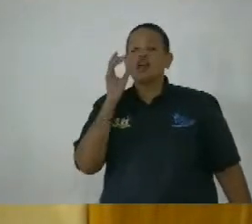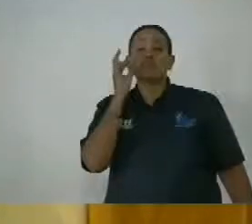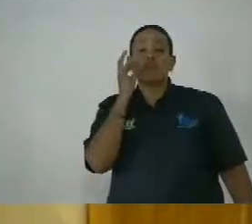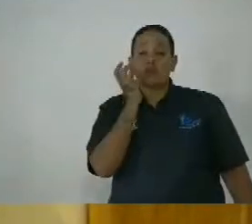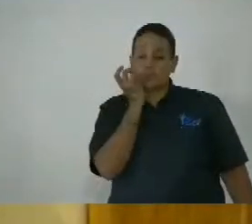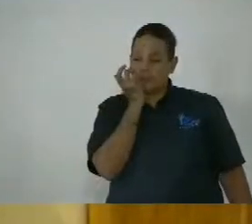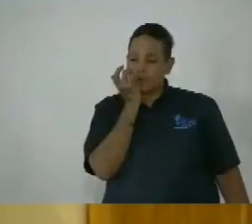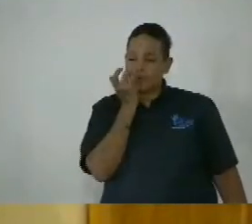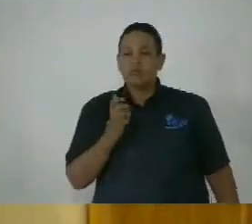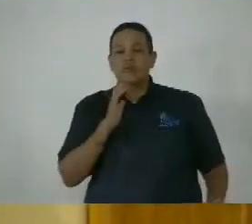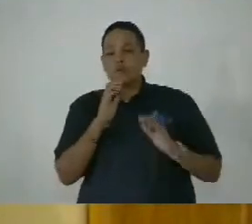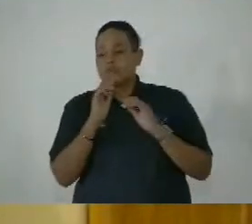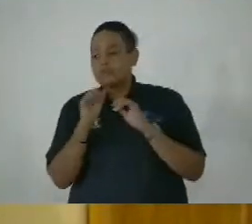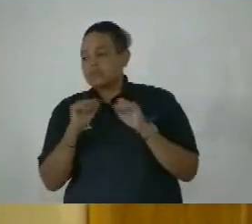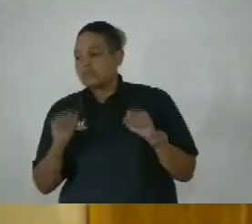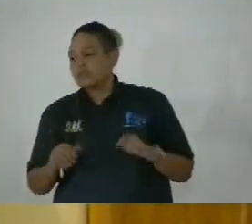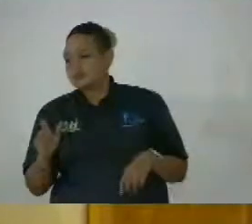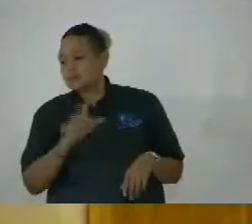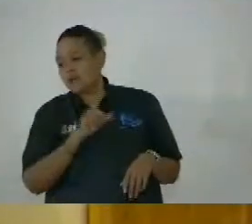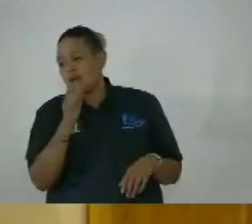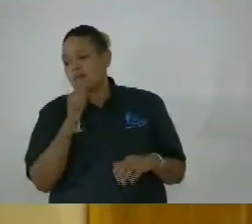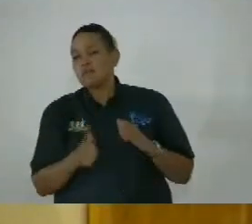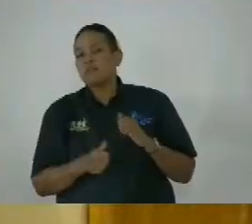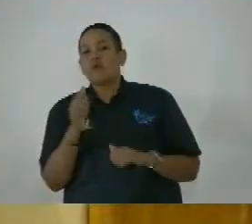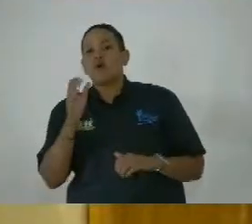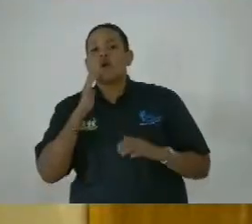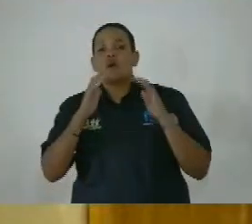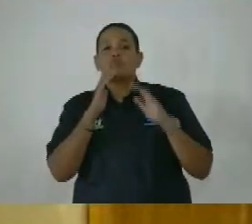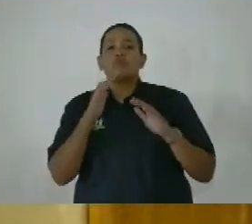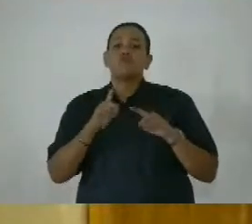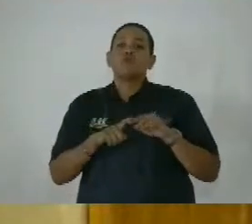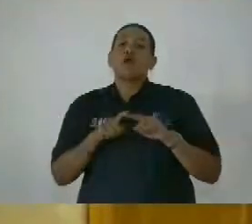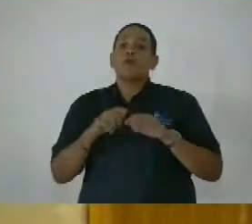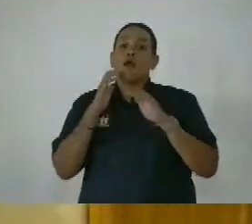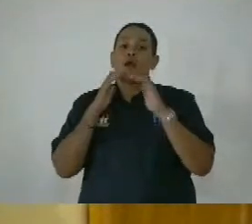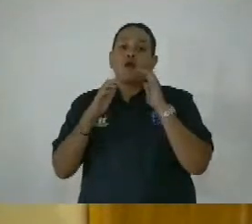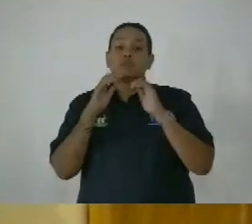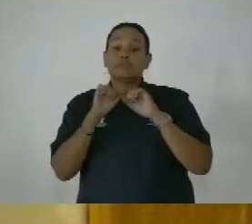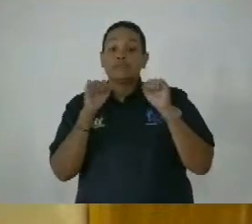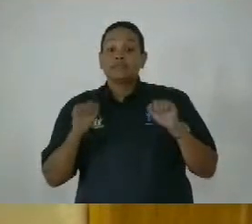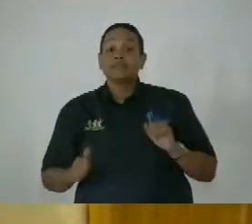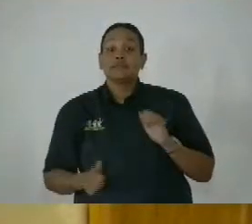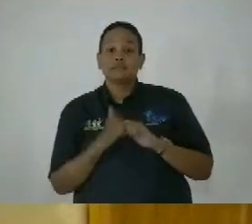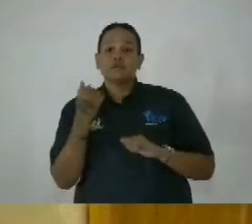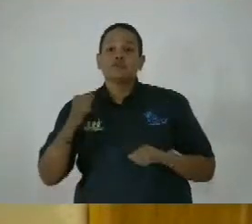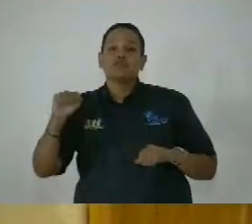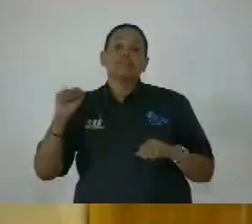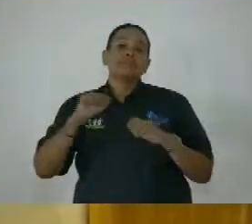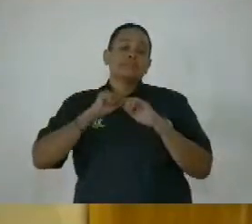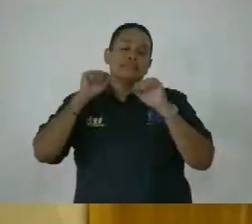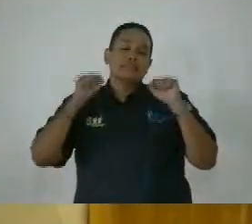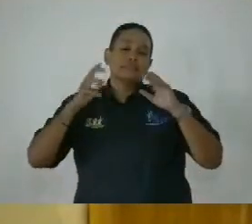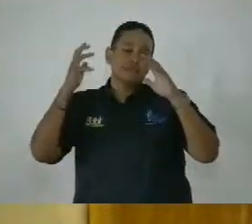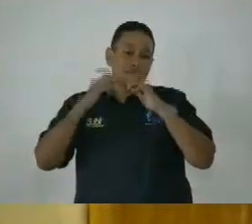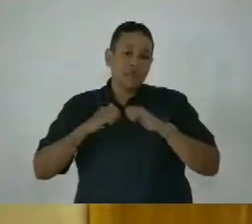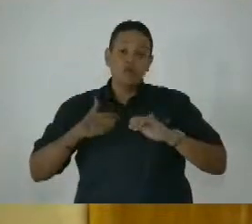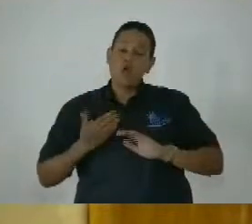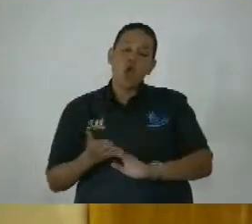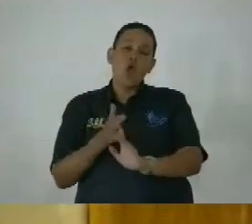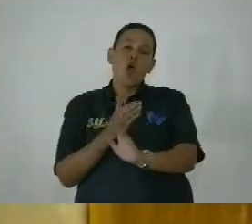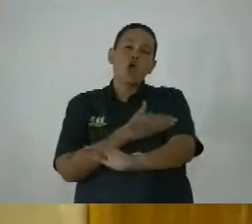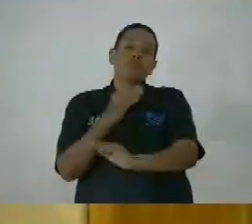system. Yep. The police once had the most reliable communication system, the most resilient system, but it fell apart. We have upgraded